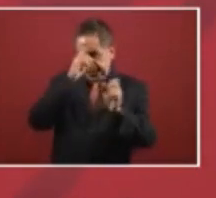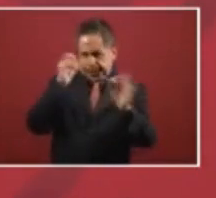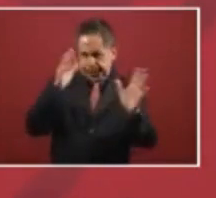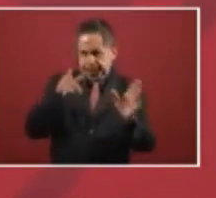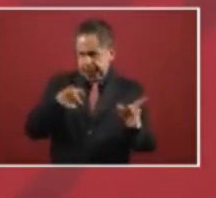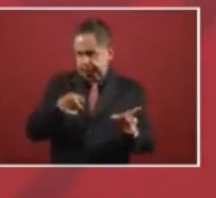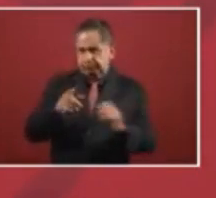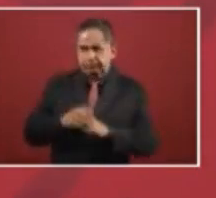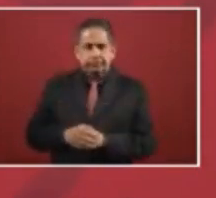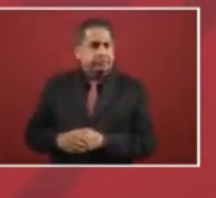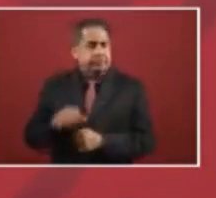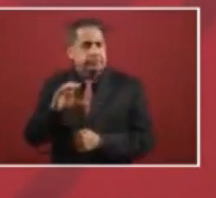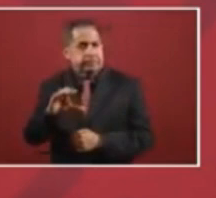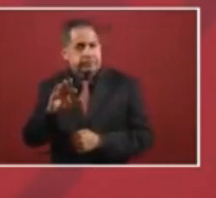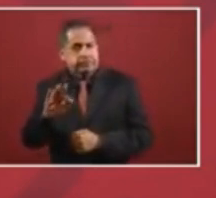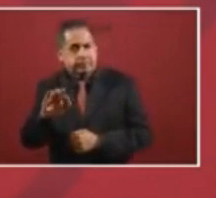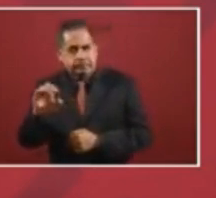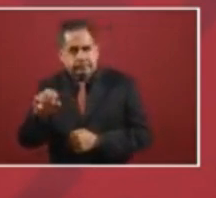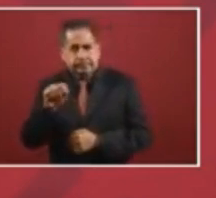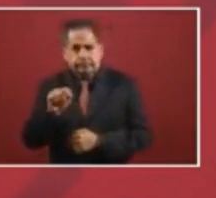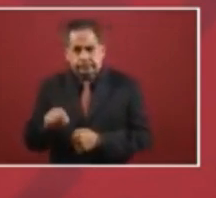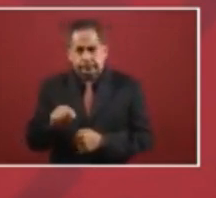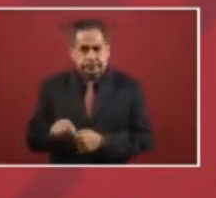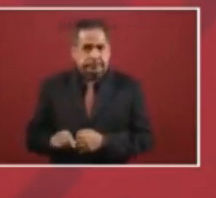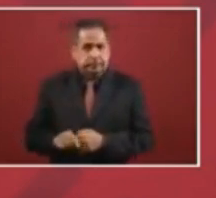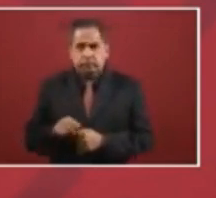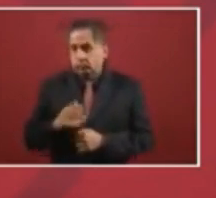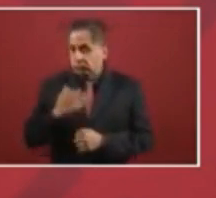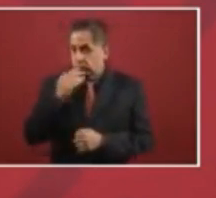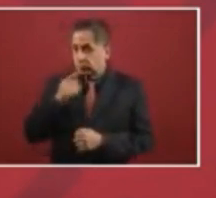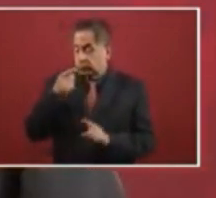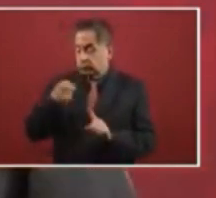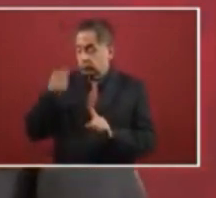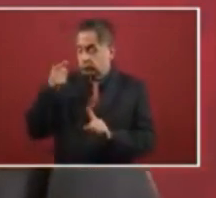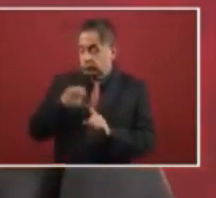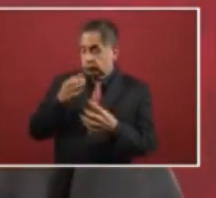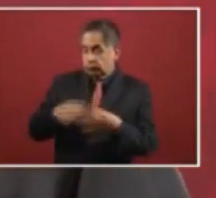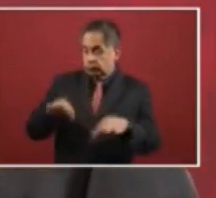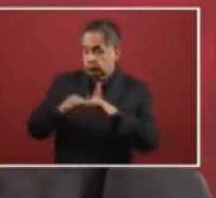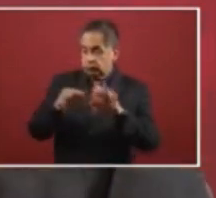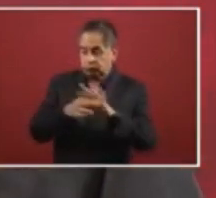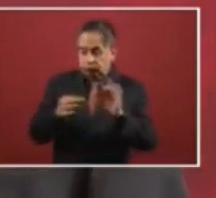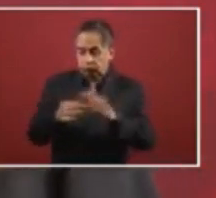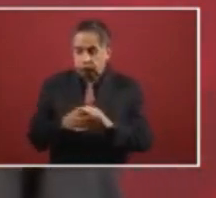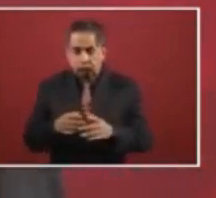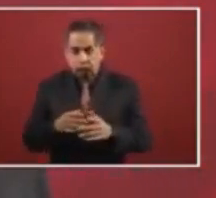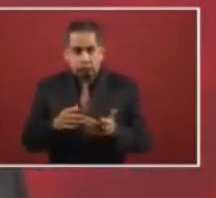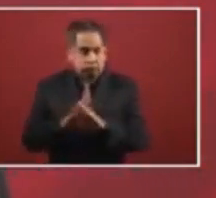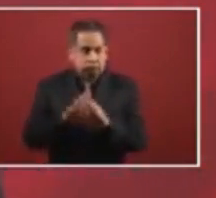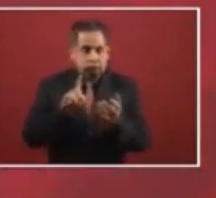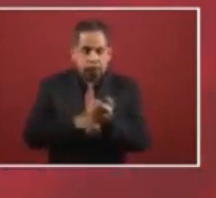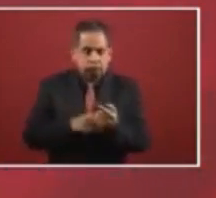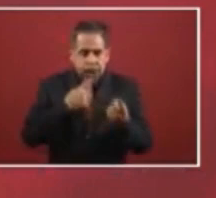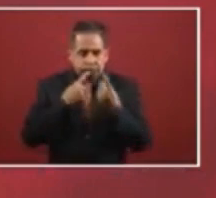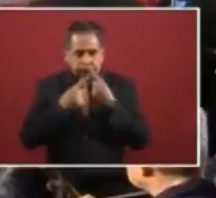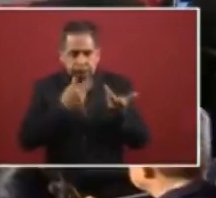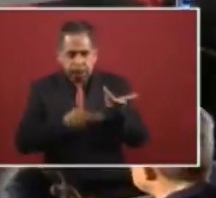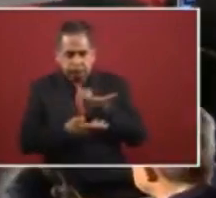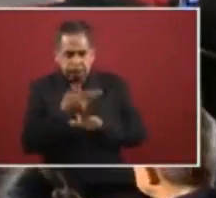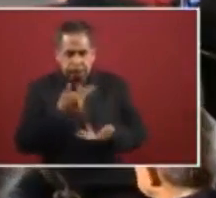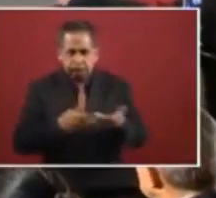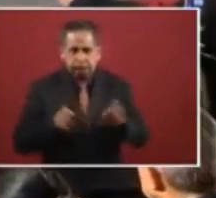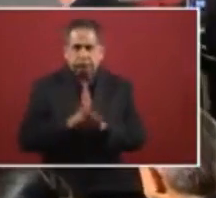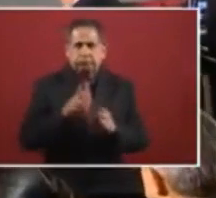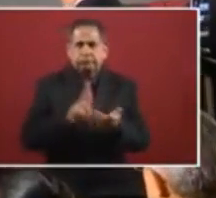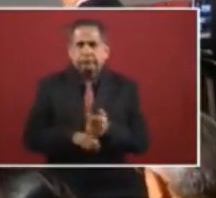that's the investment for CFE, which is very important in